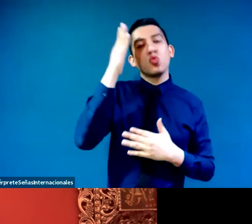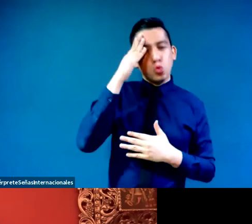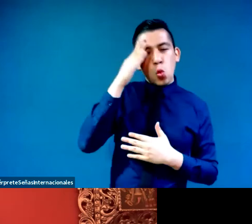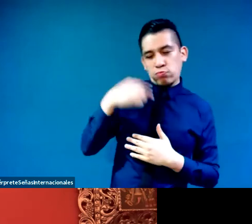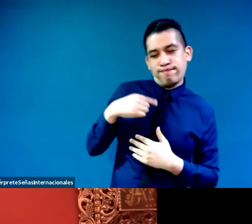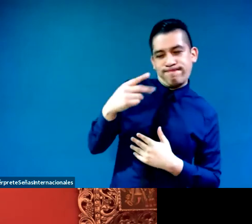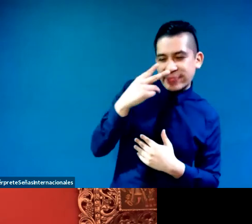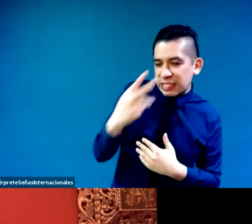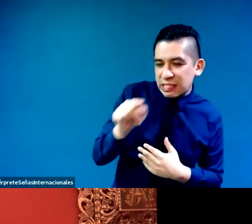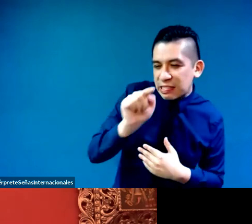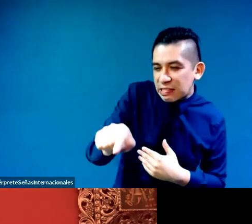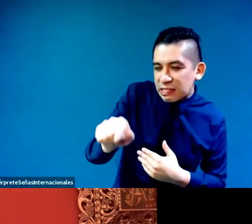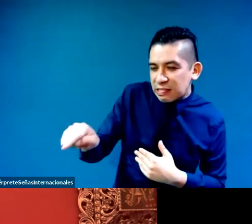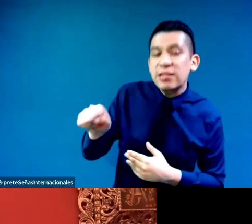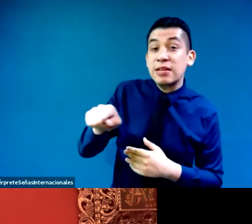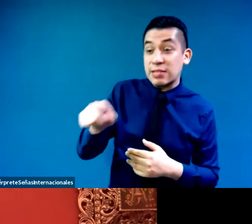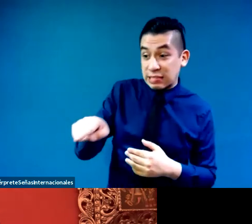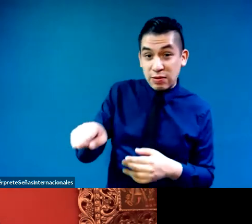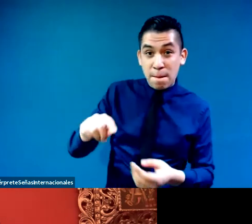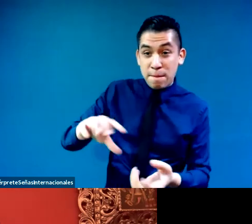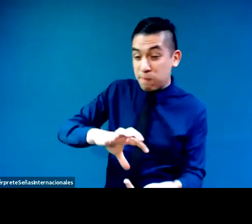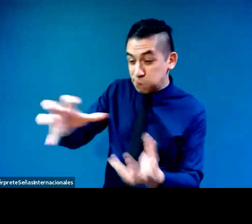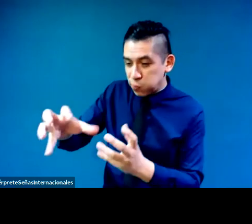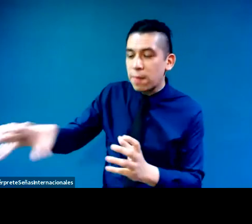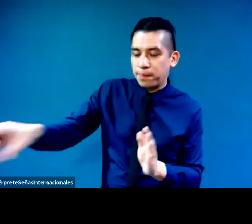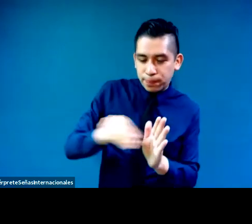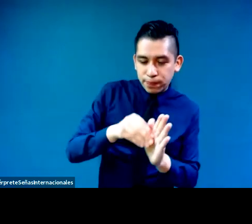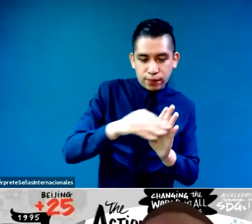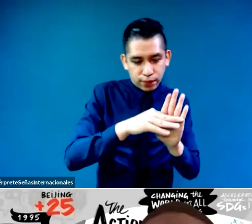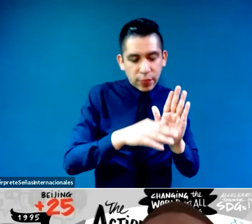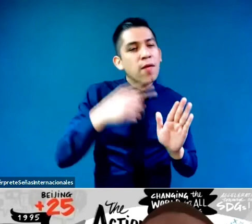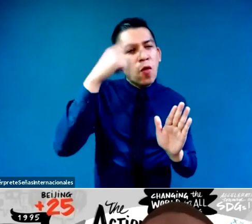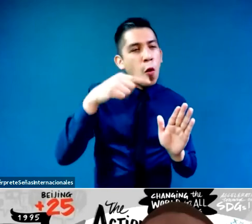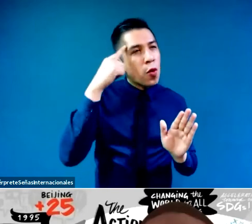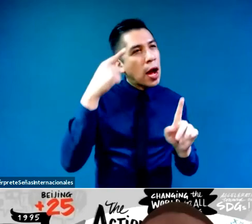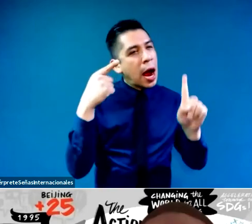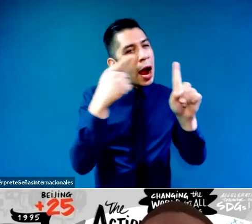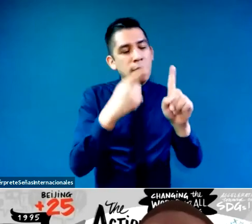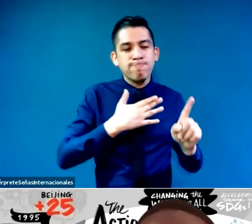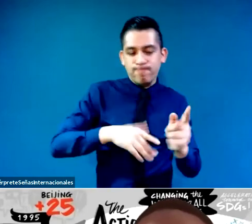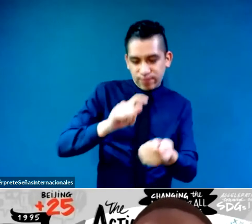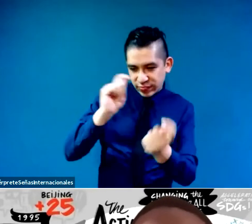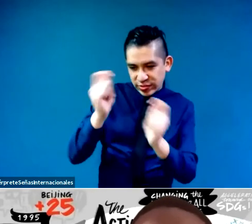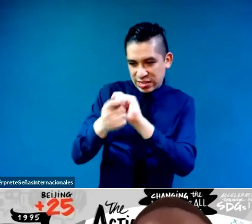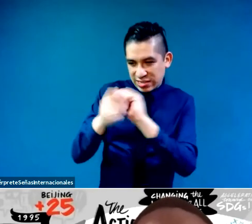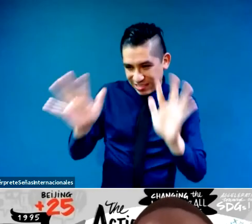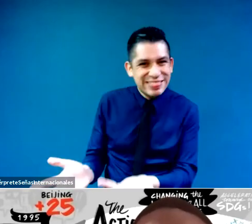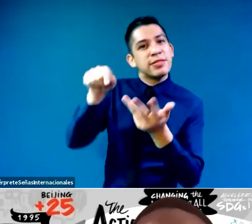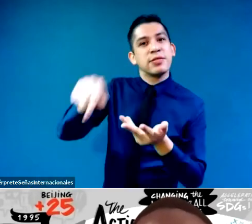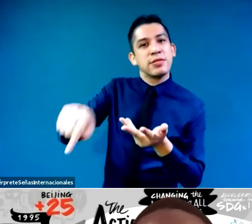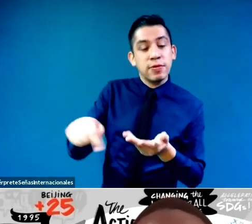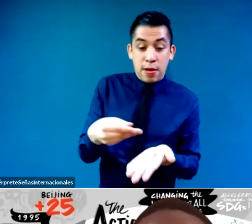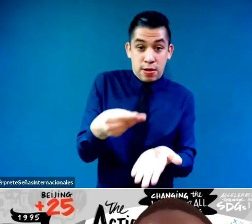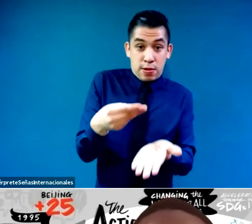economic models and systems do not work well for women. They do not work well for women in most parts of the